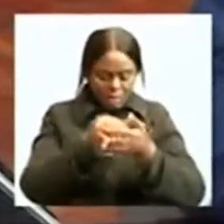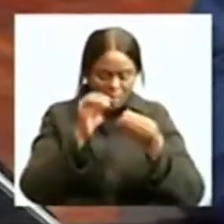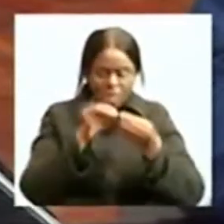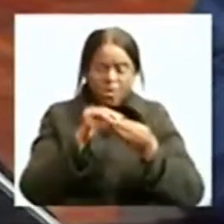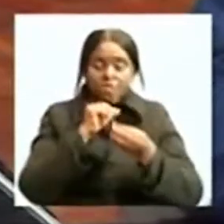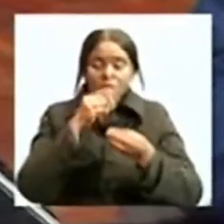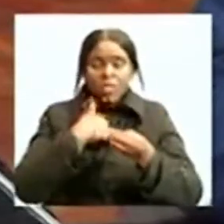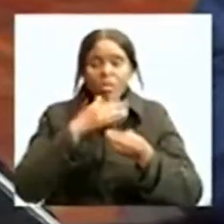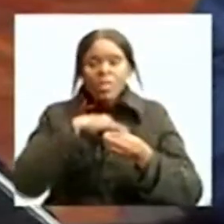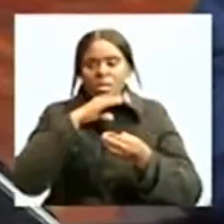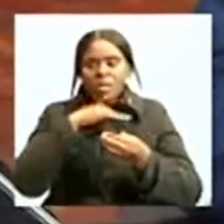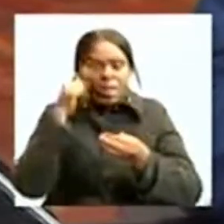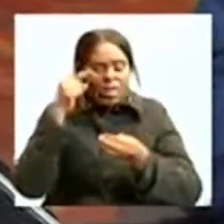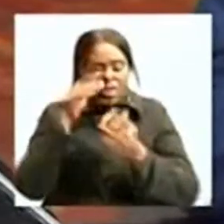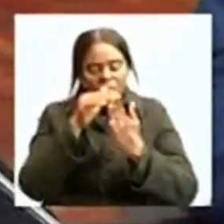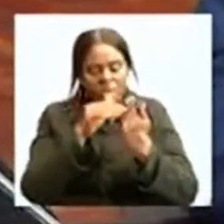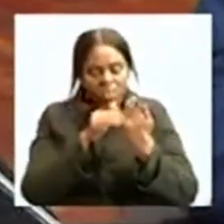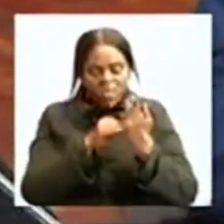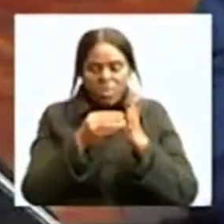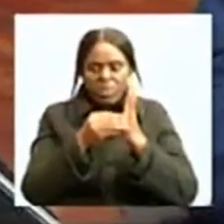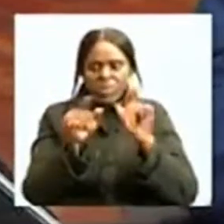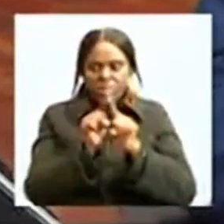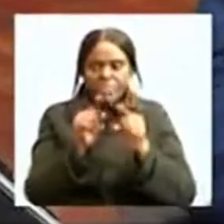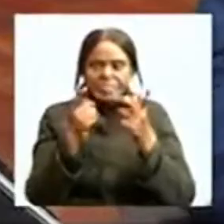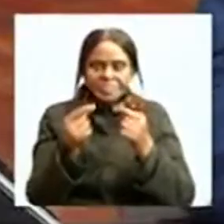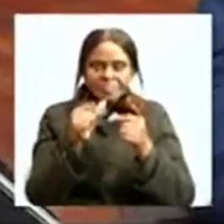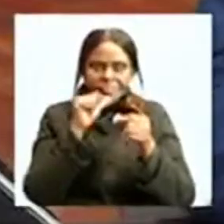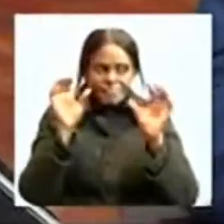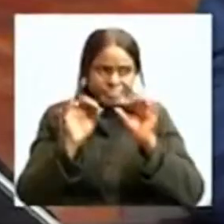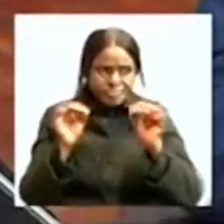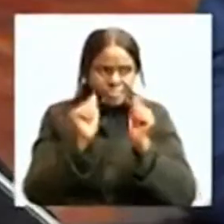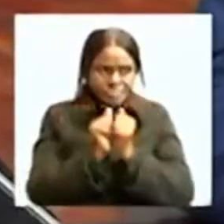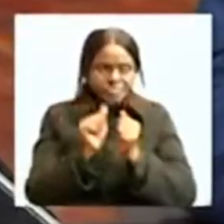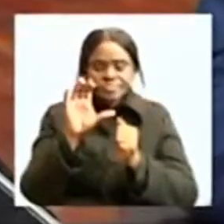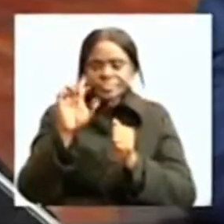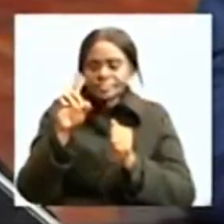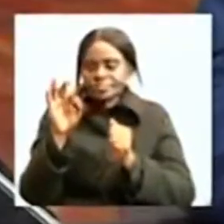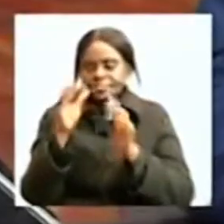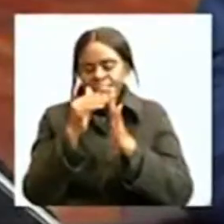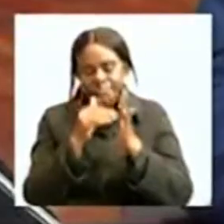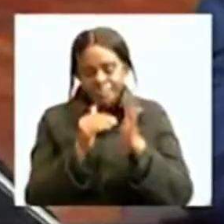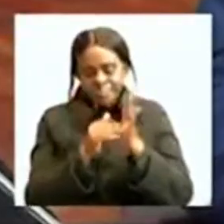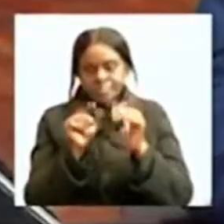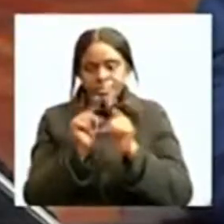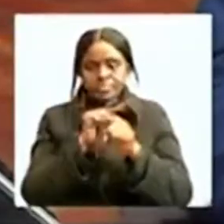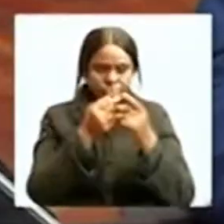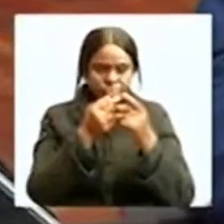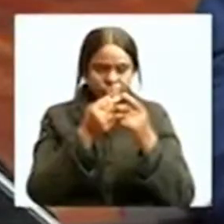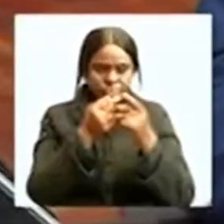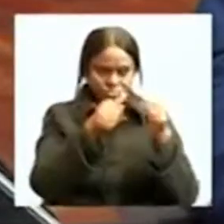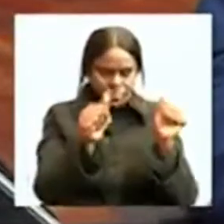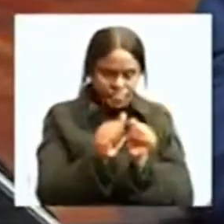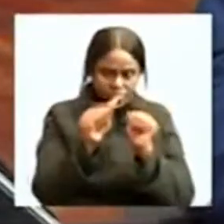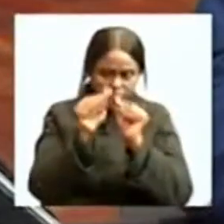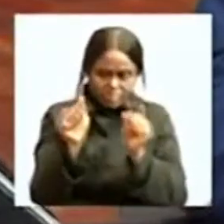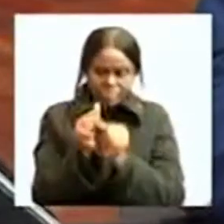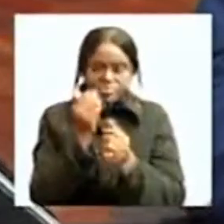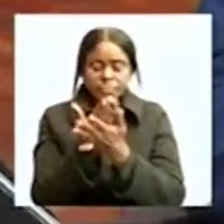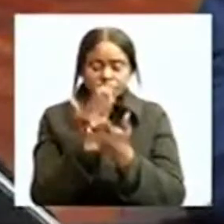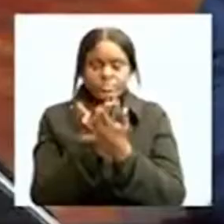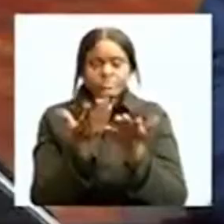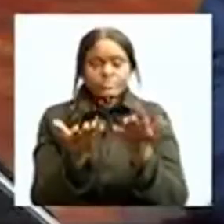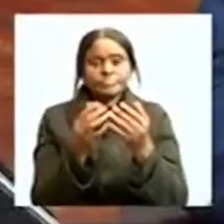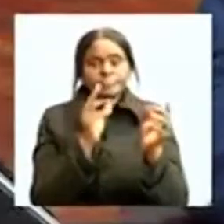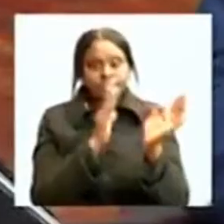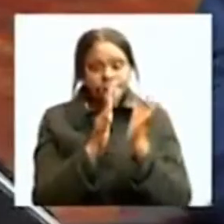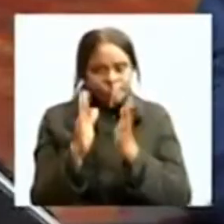inadequate enforcement of guidelines, frequent non-compliance with the CDF guidelines across multiple areas suggest weak enforcement